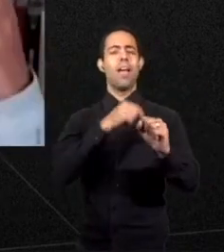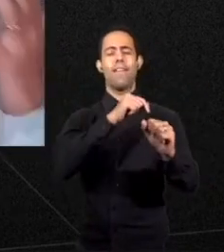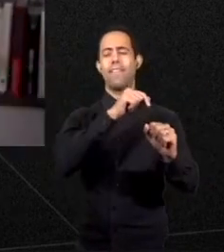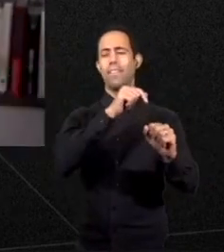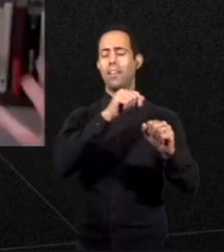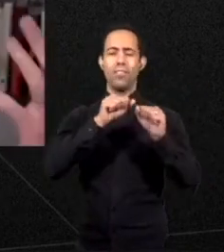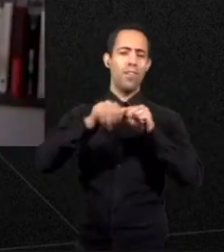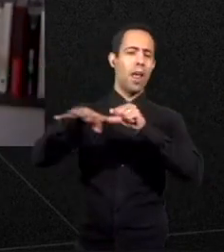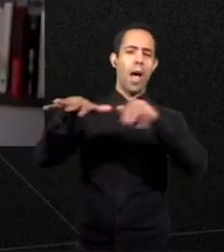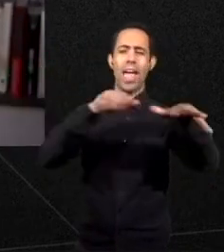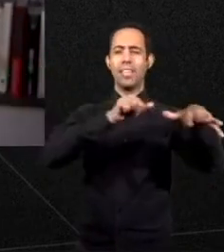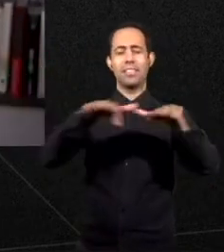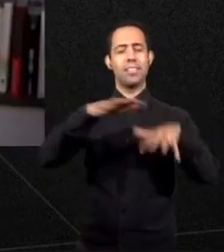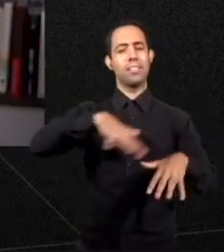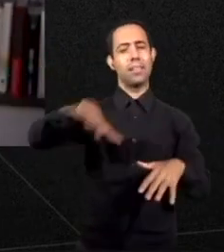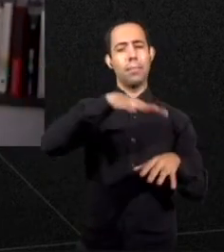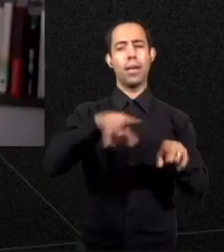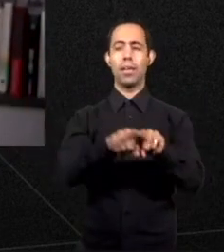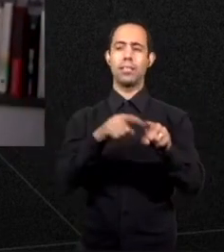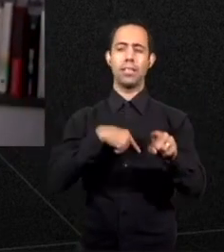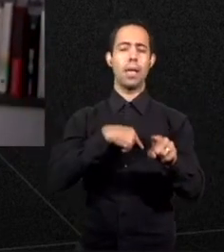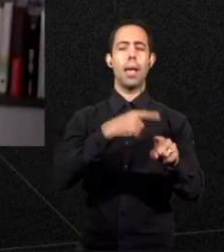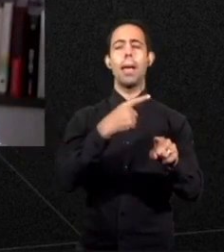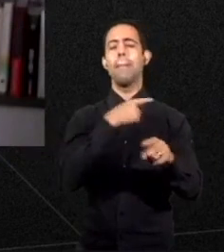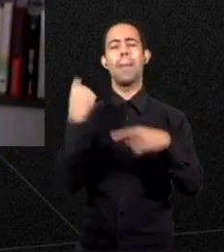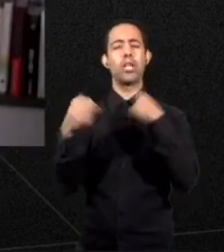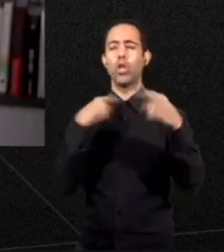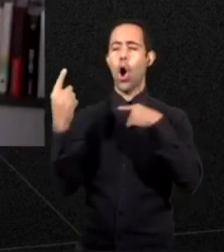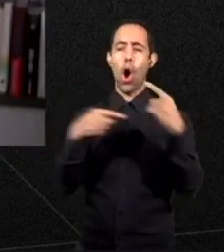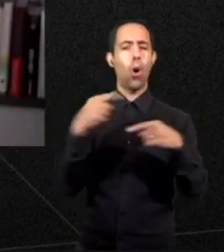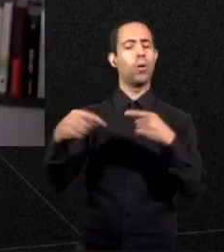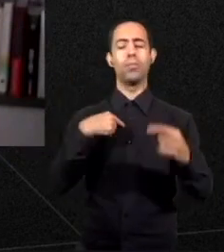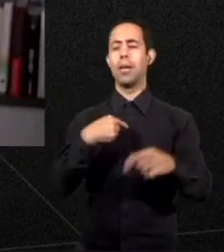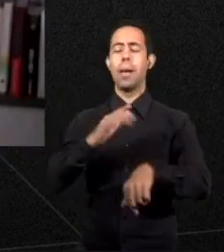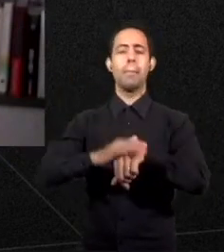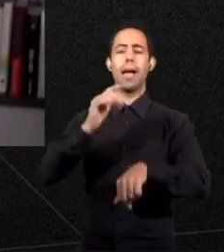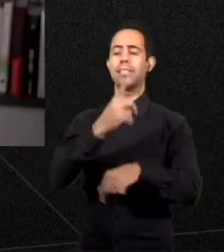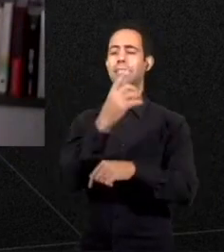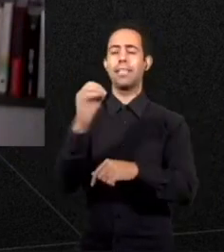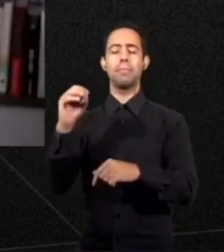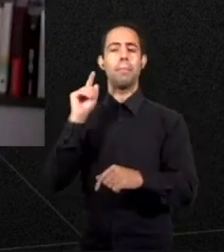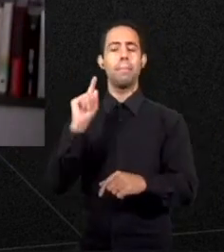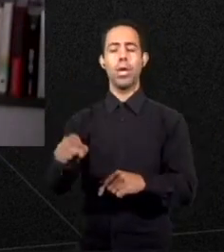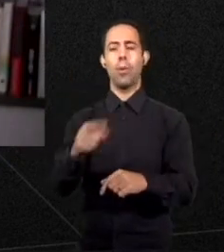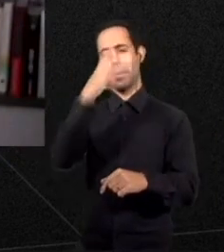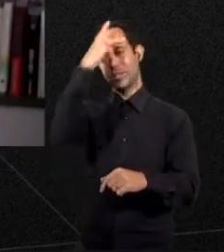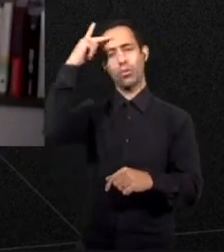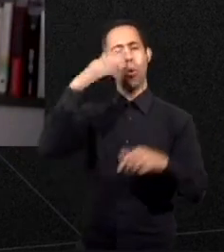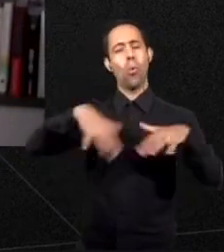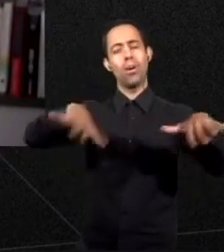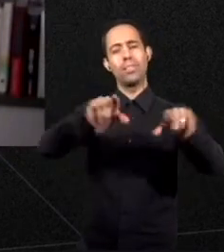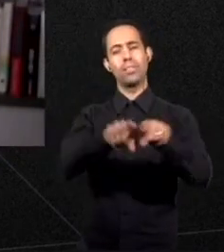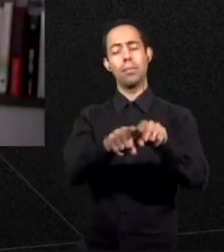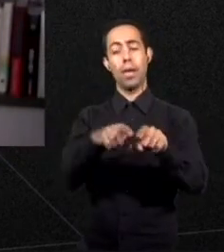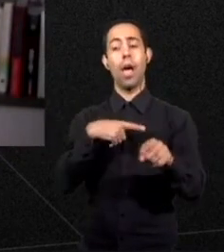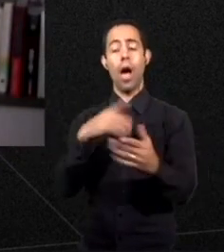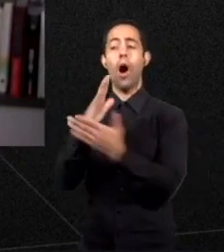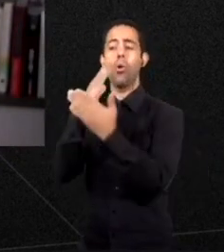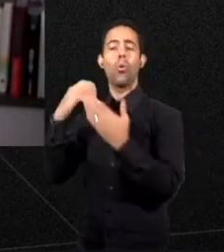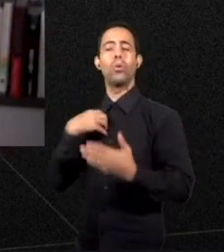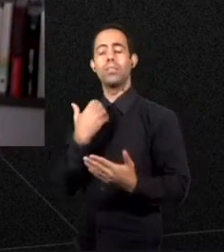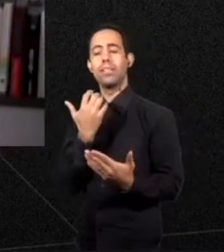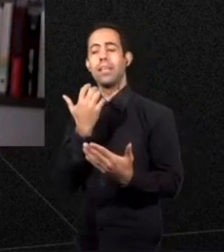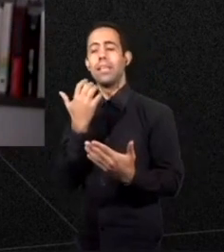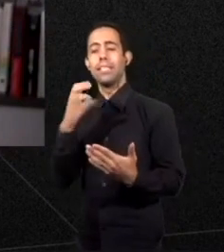and 100 million people, scientists were unable to isolate the virus and